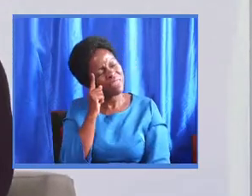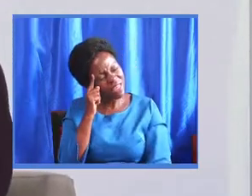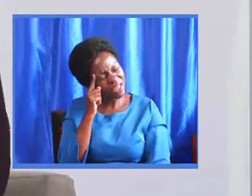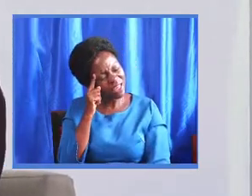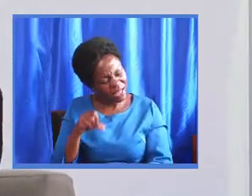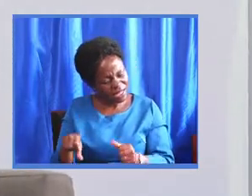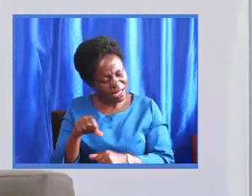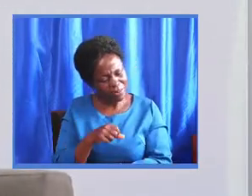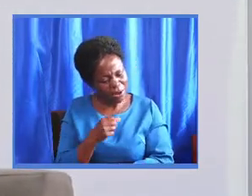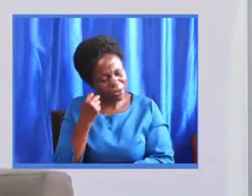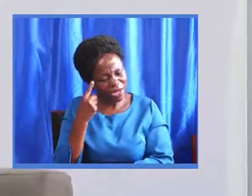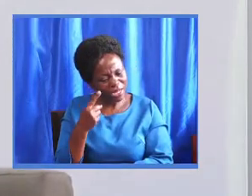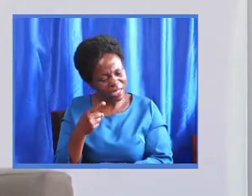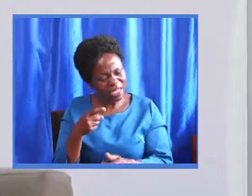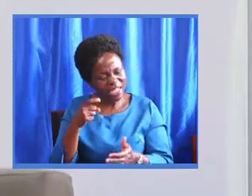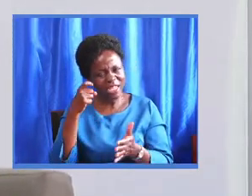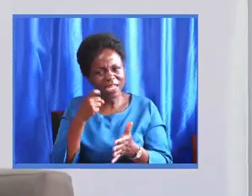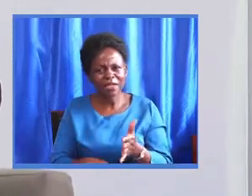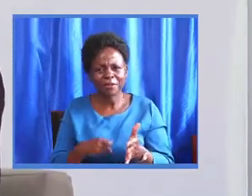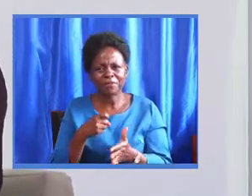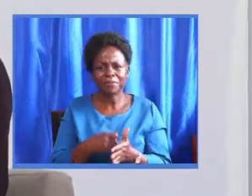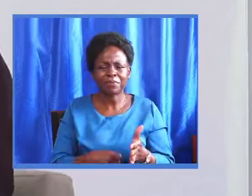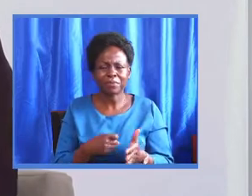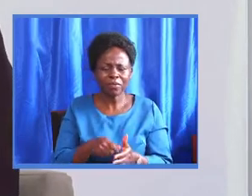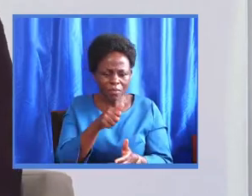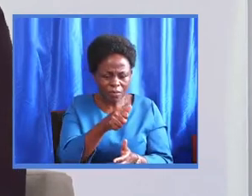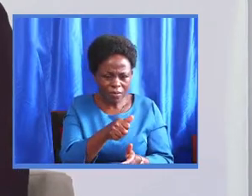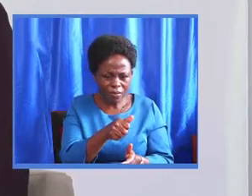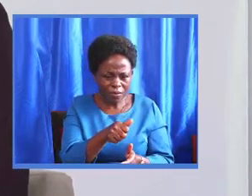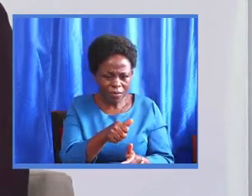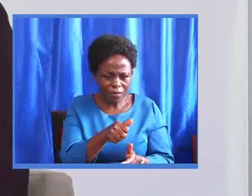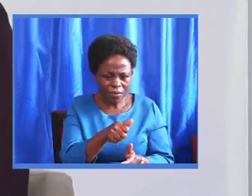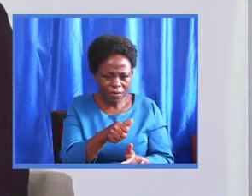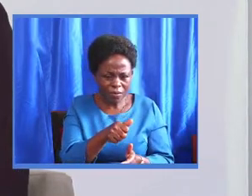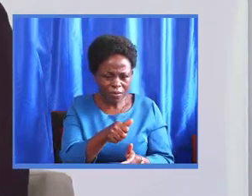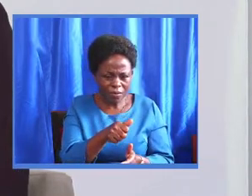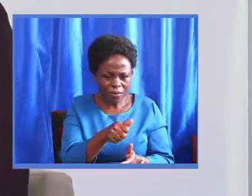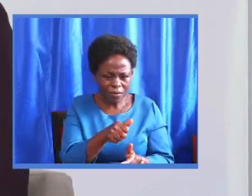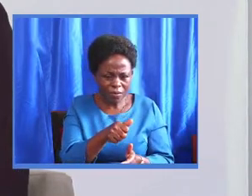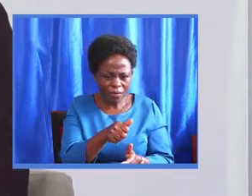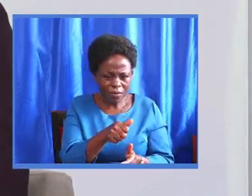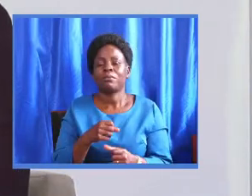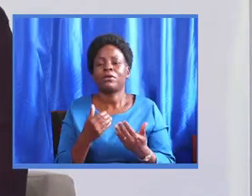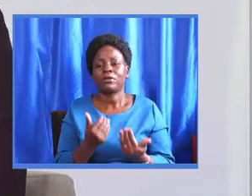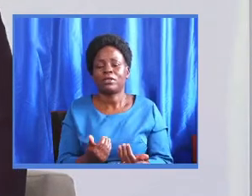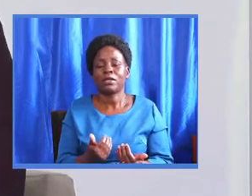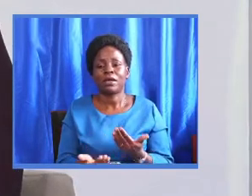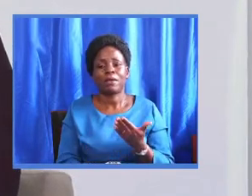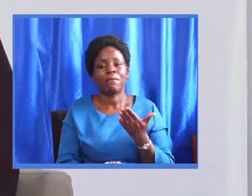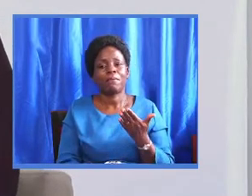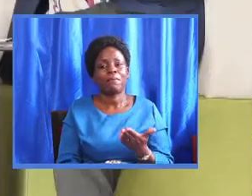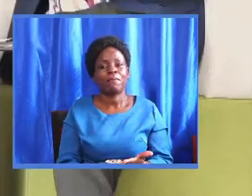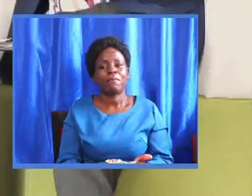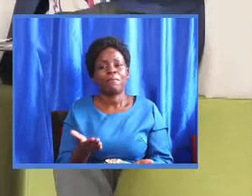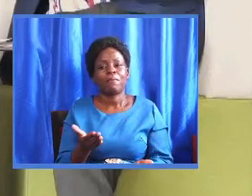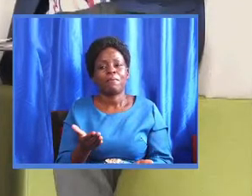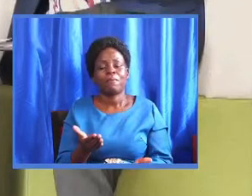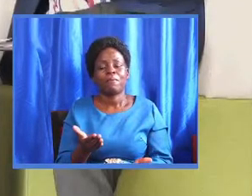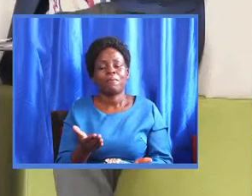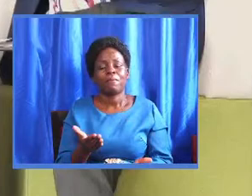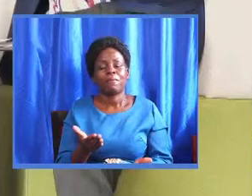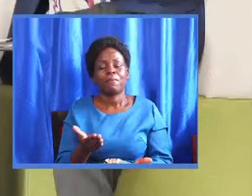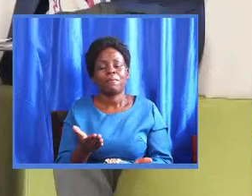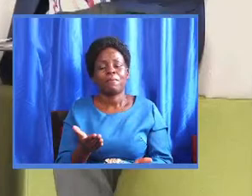understanding the tax incidence of each tax that we're talking about here. Maybe I also forgot to mention that